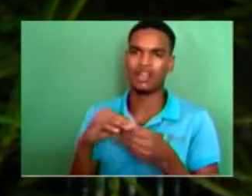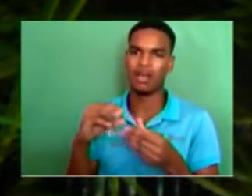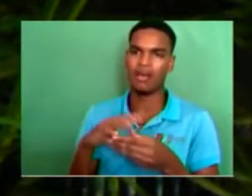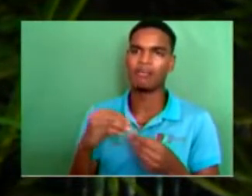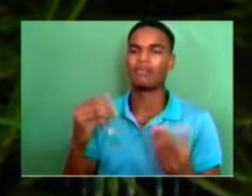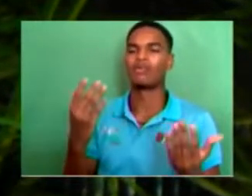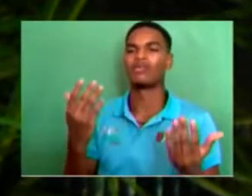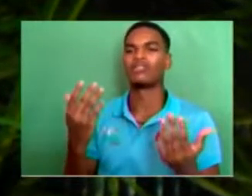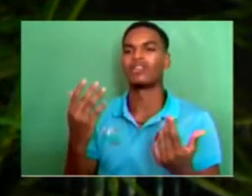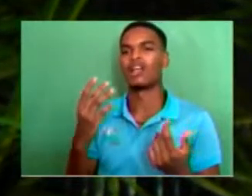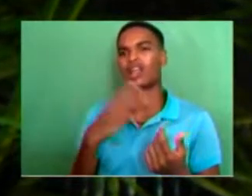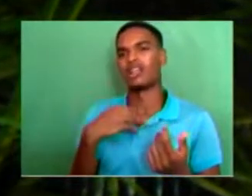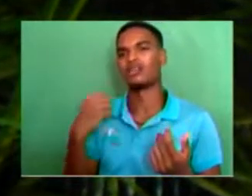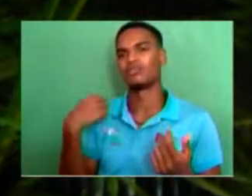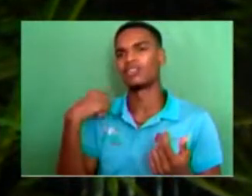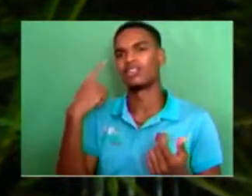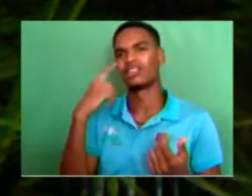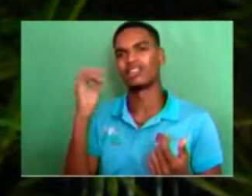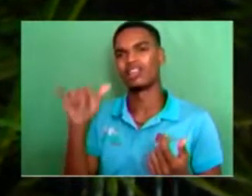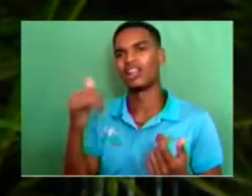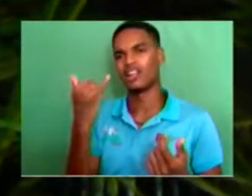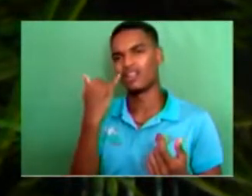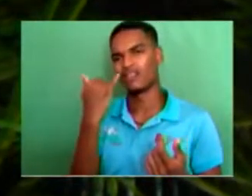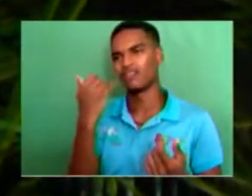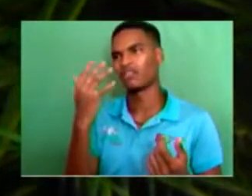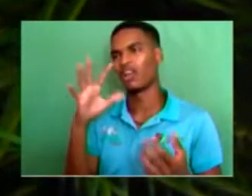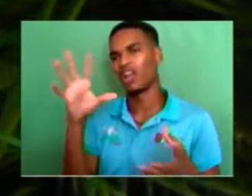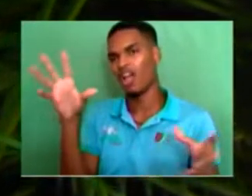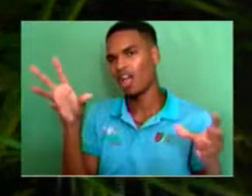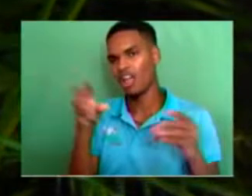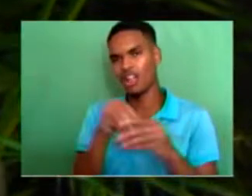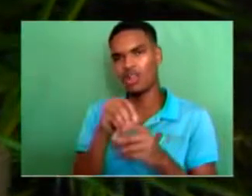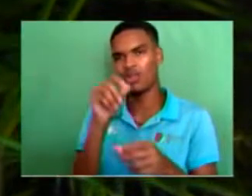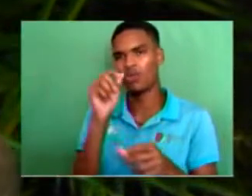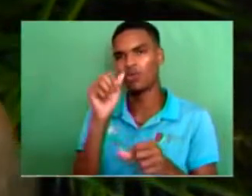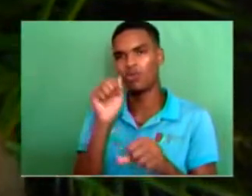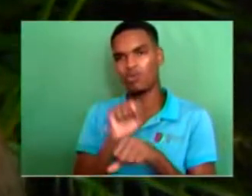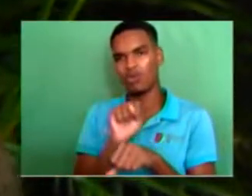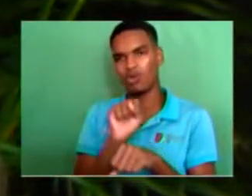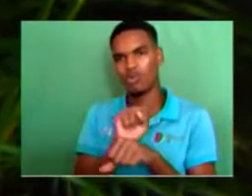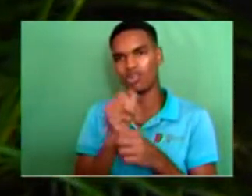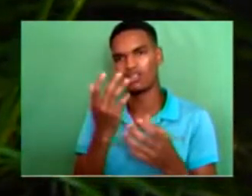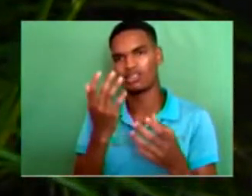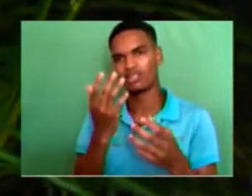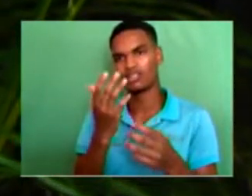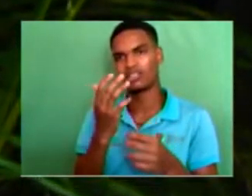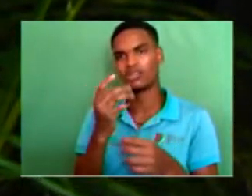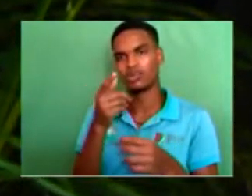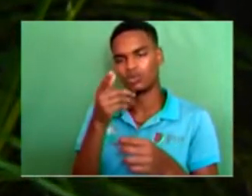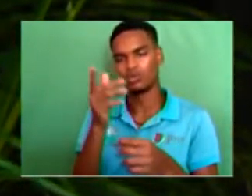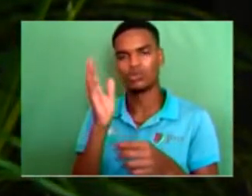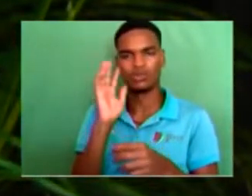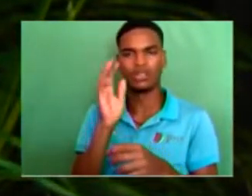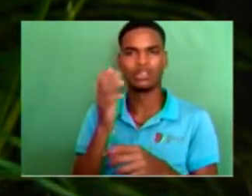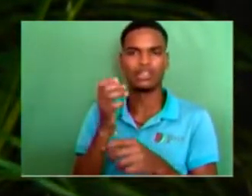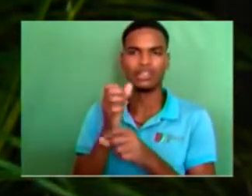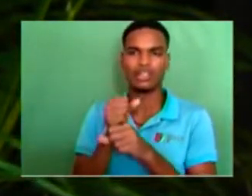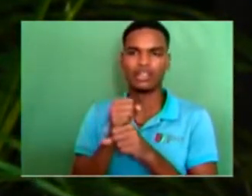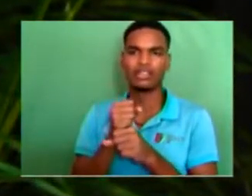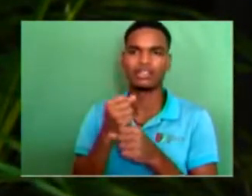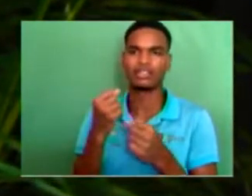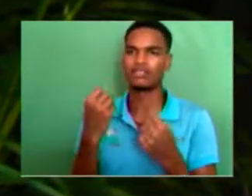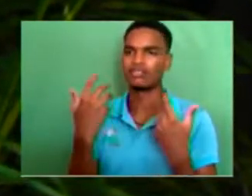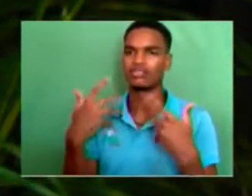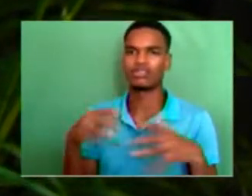And I think that if all those things work in the right order, you can get it done, and